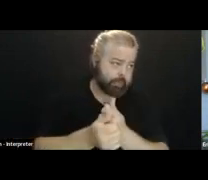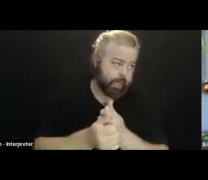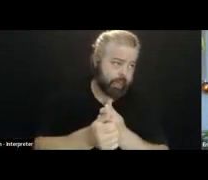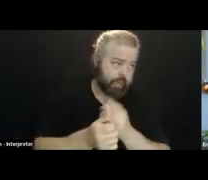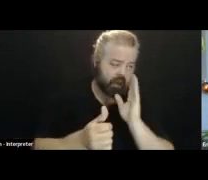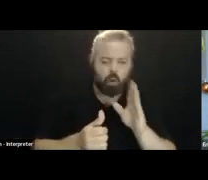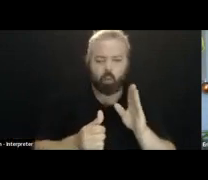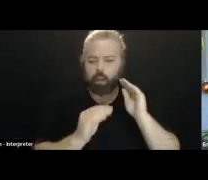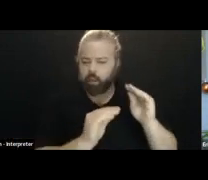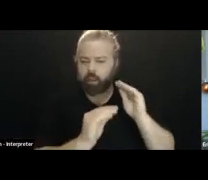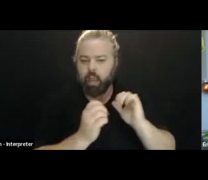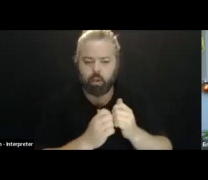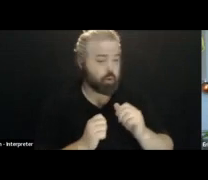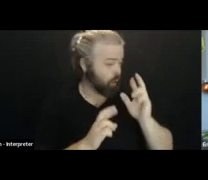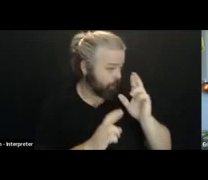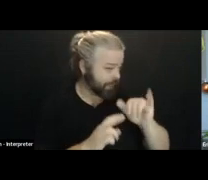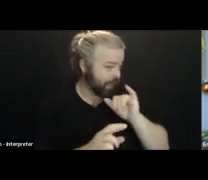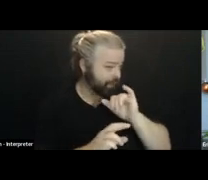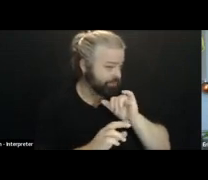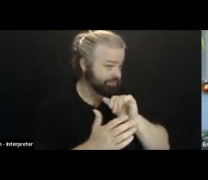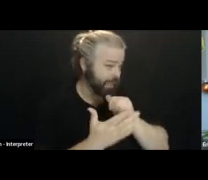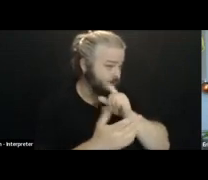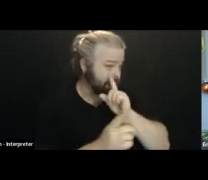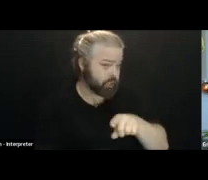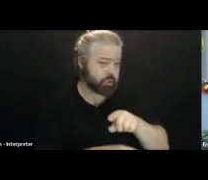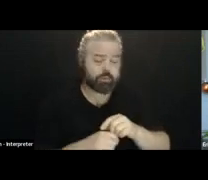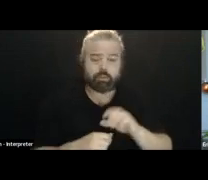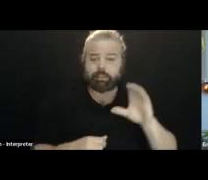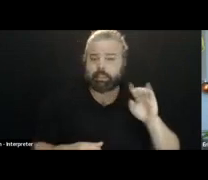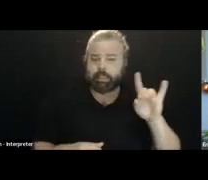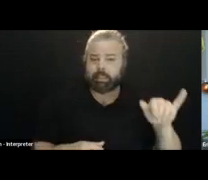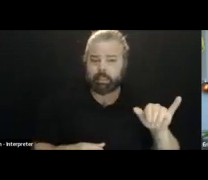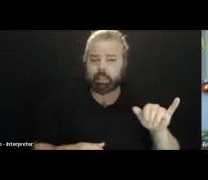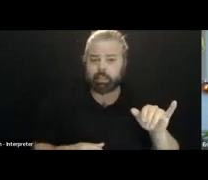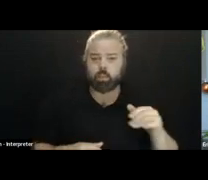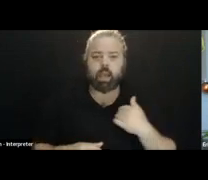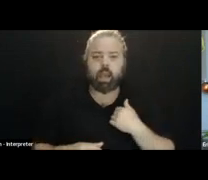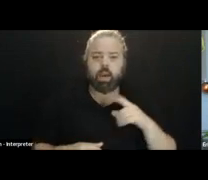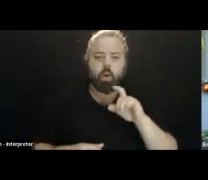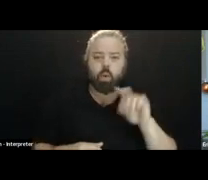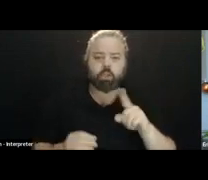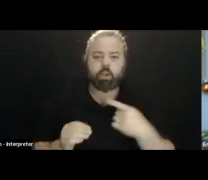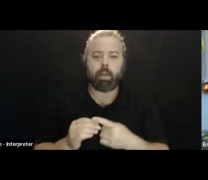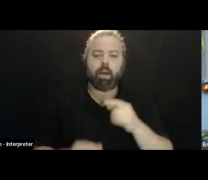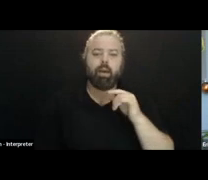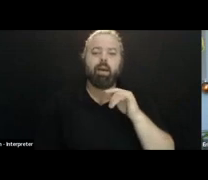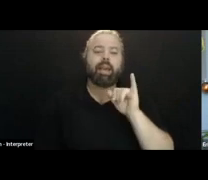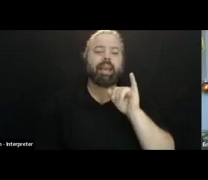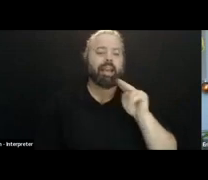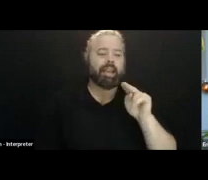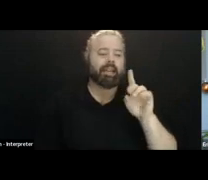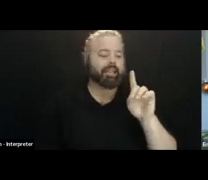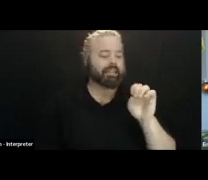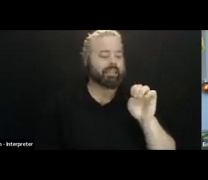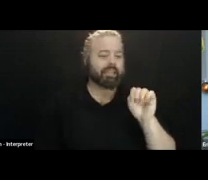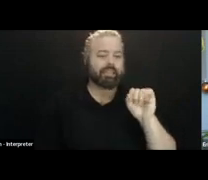helps, Cindy. And we had a question about InDesign, and